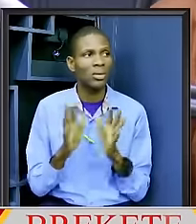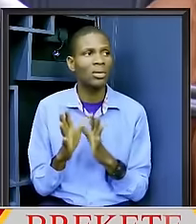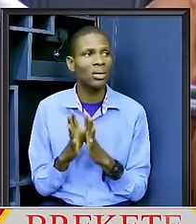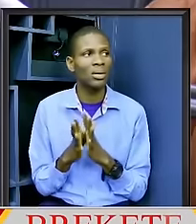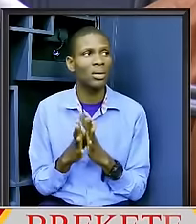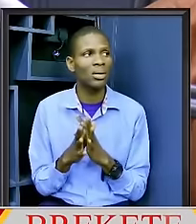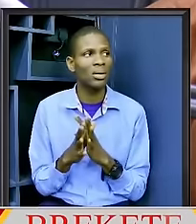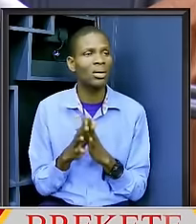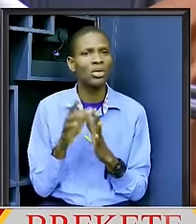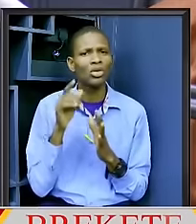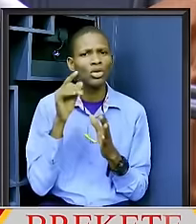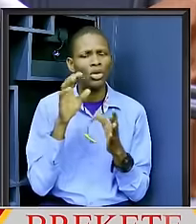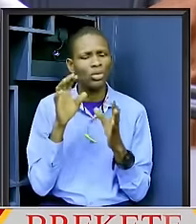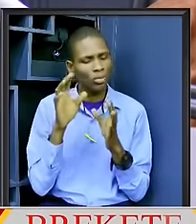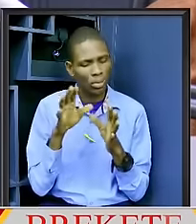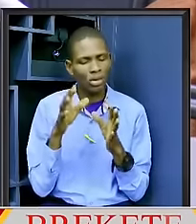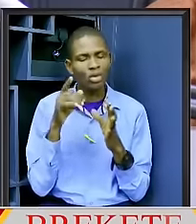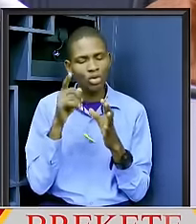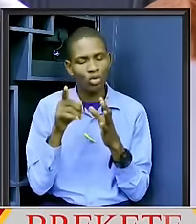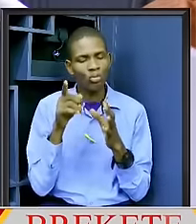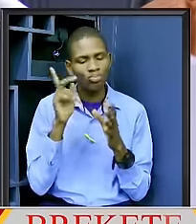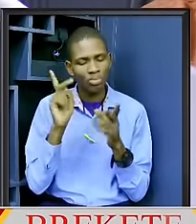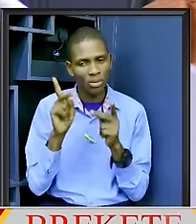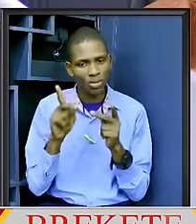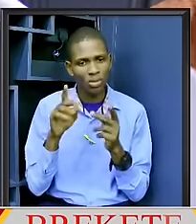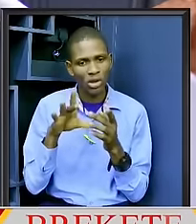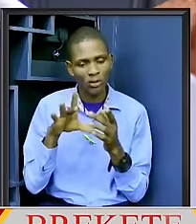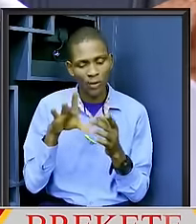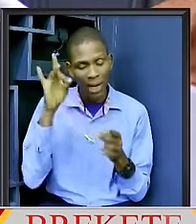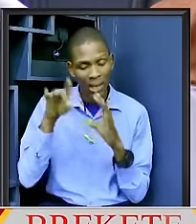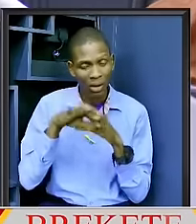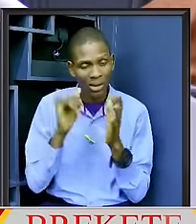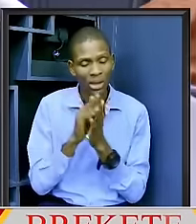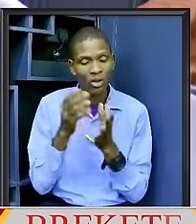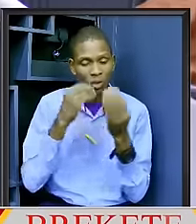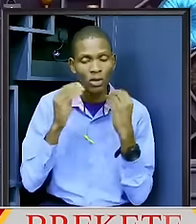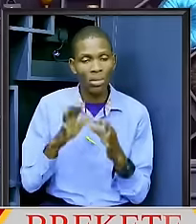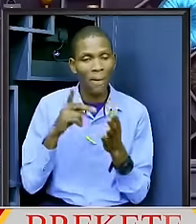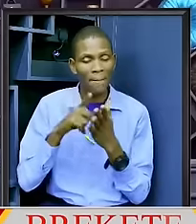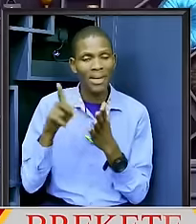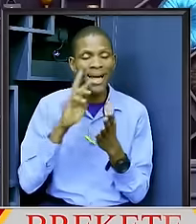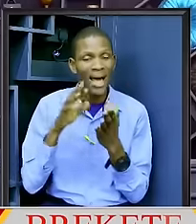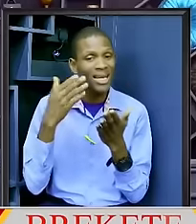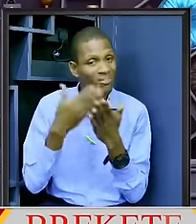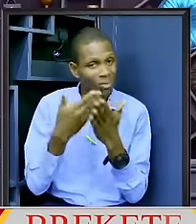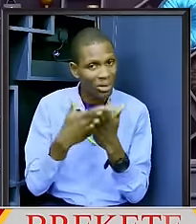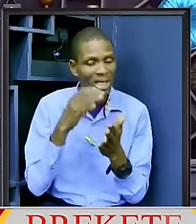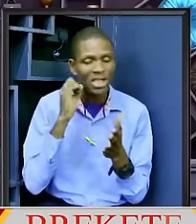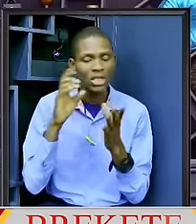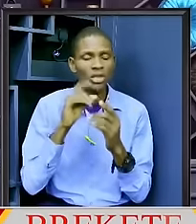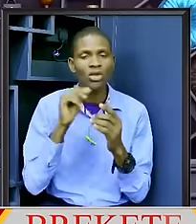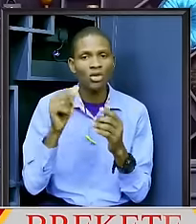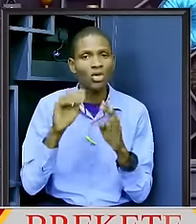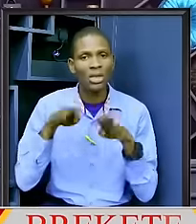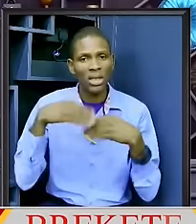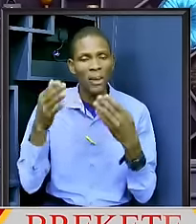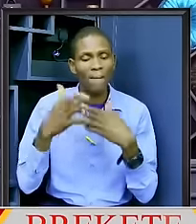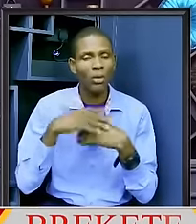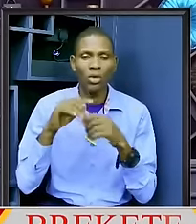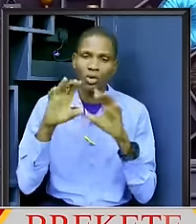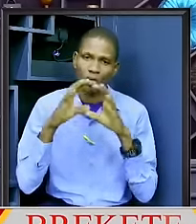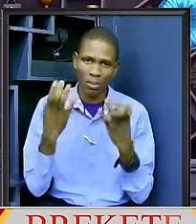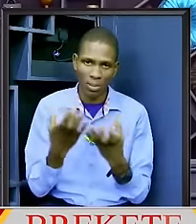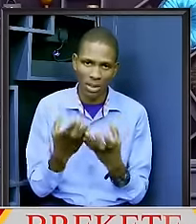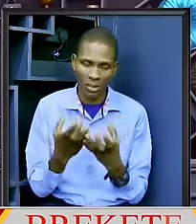sir. When I discover, say, customer paid this money to yes, her. Yes, sir. And she no remittant to the company. Exactly, sir.